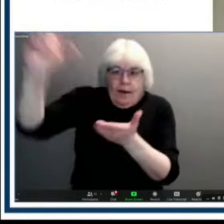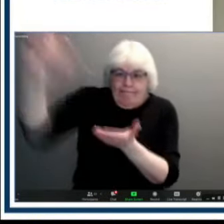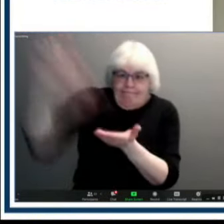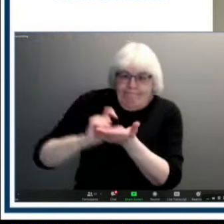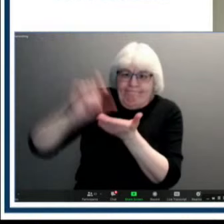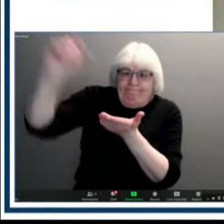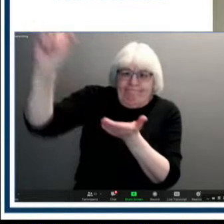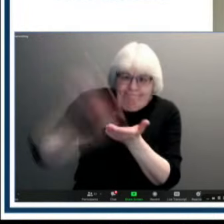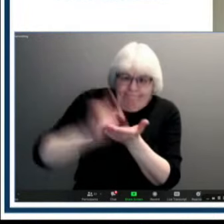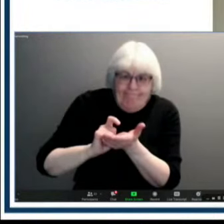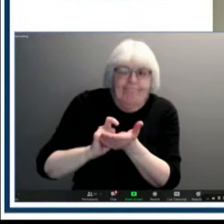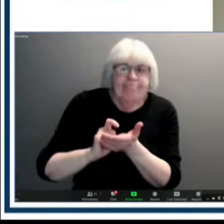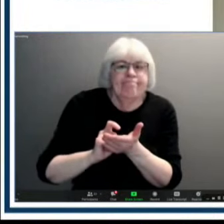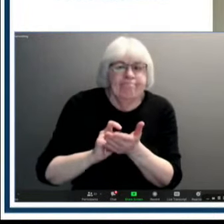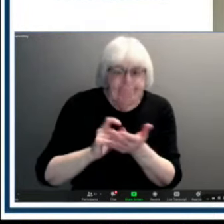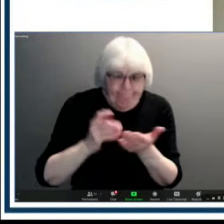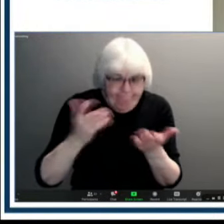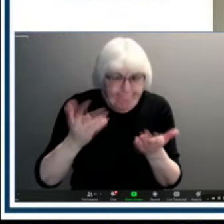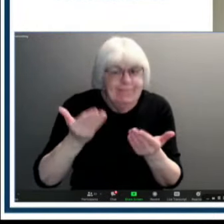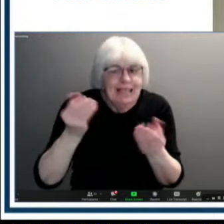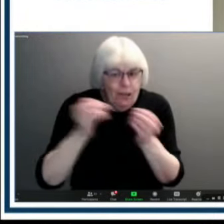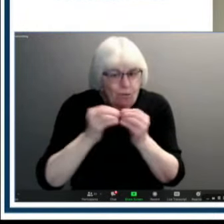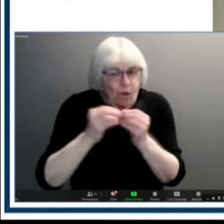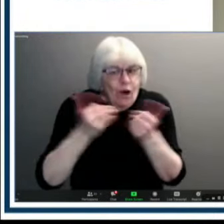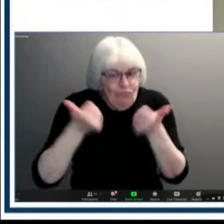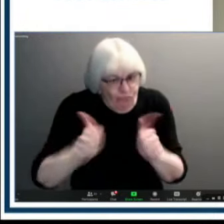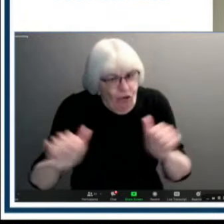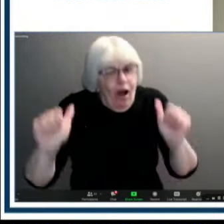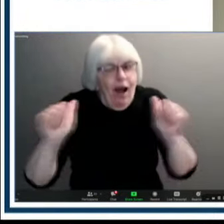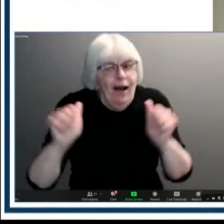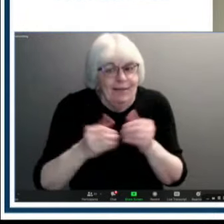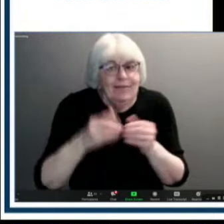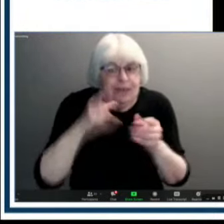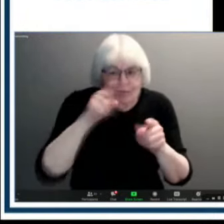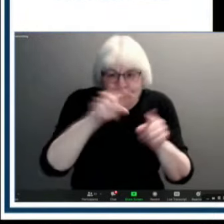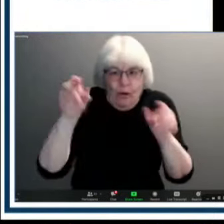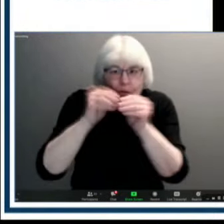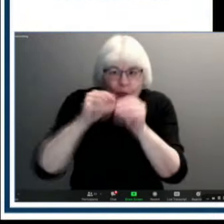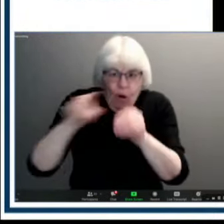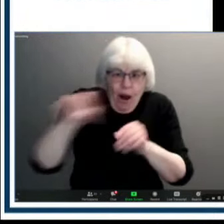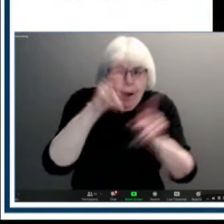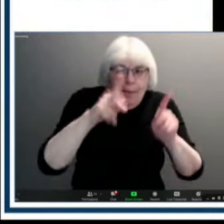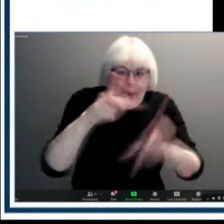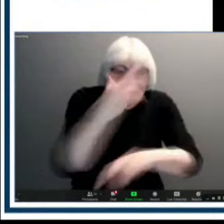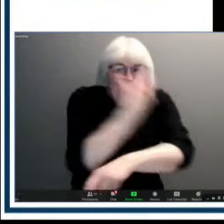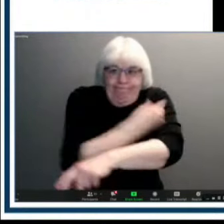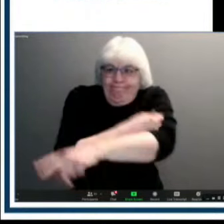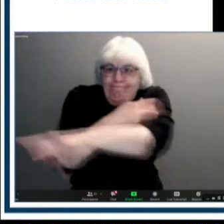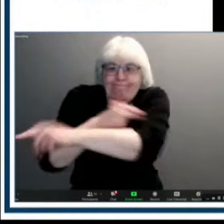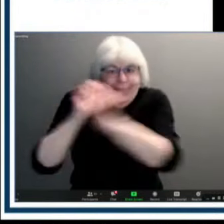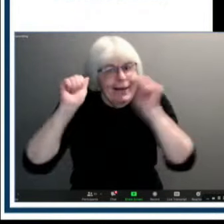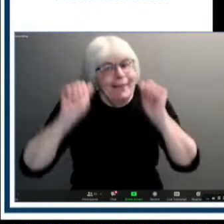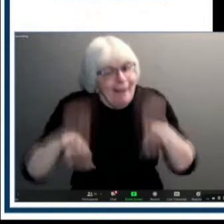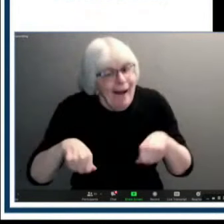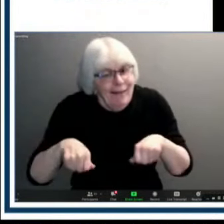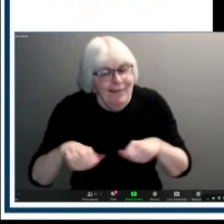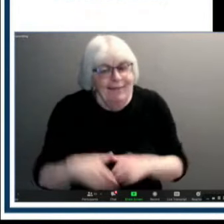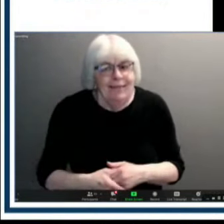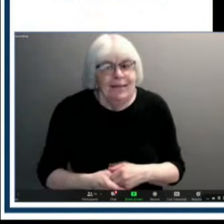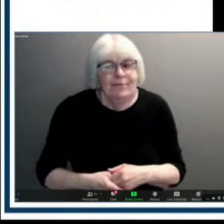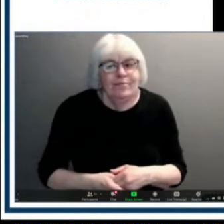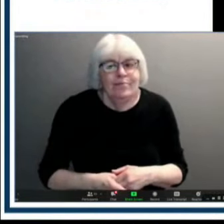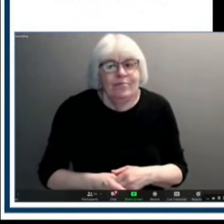to deliver as much vaccine as we can get. Okay, we'll go back to Keith Doucette with the Canadian Press. Keith, are you